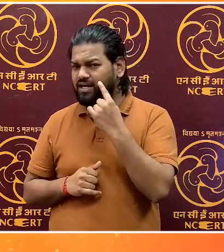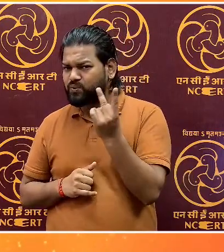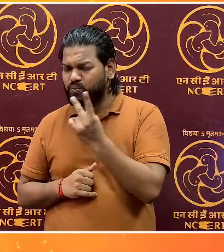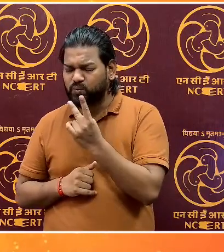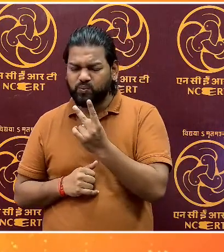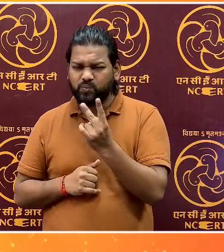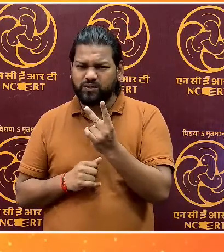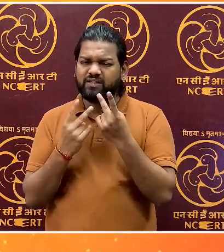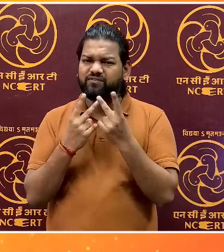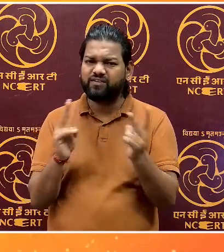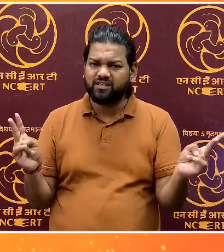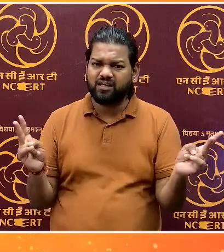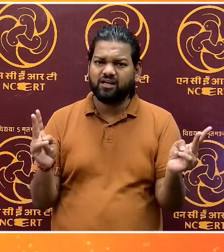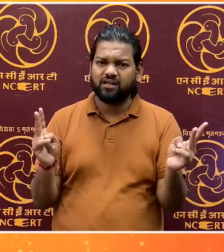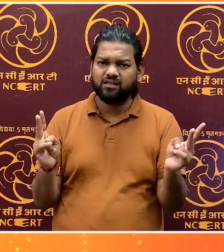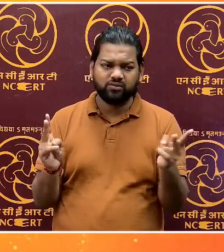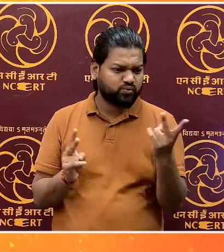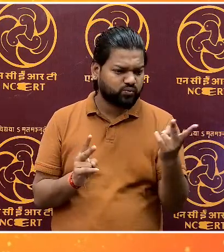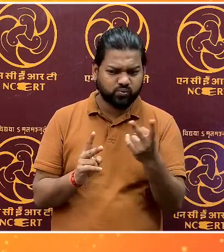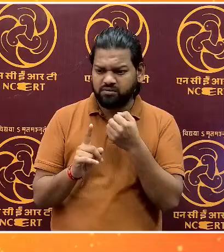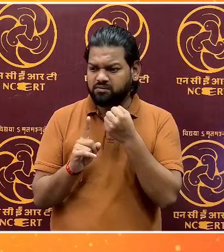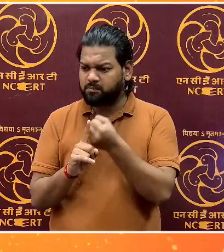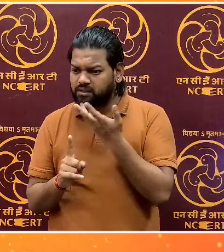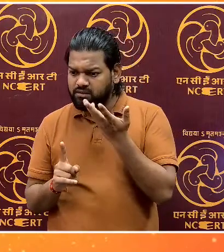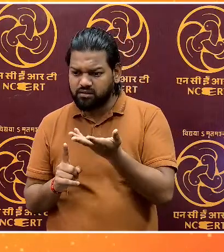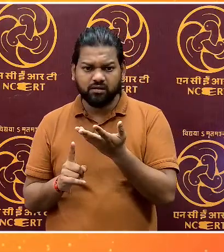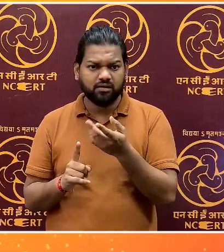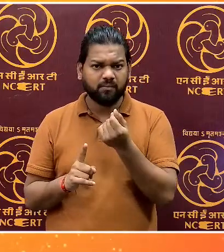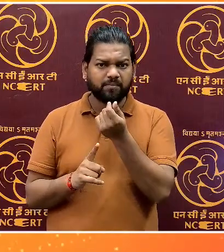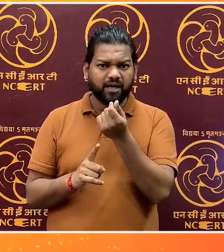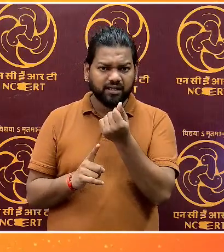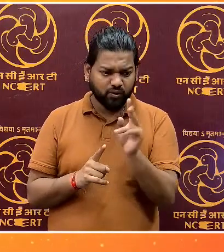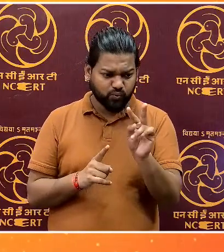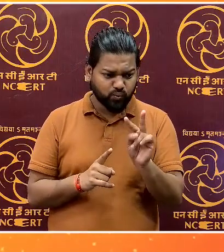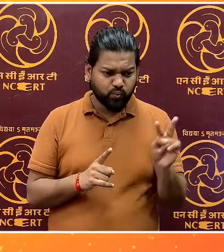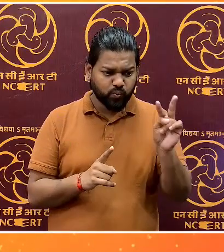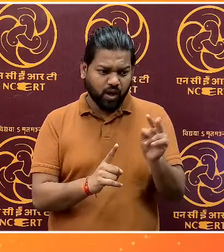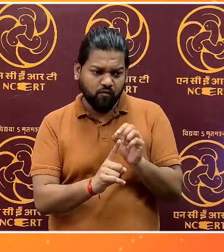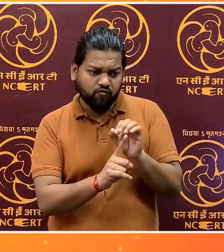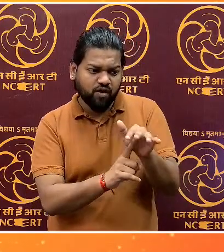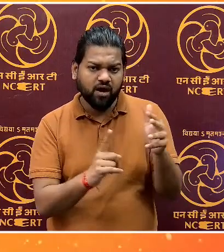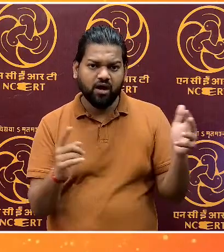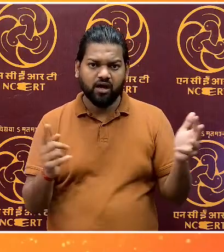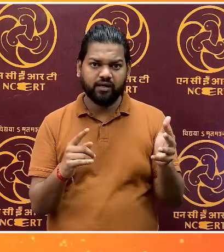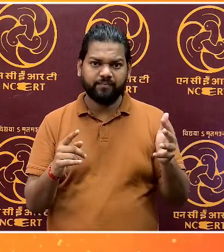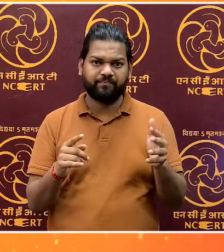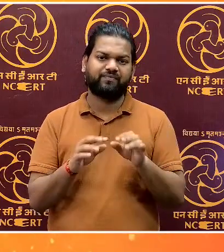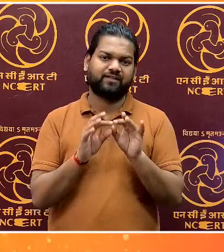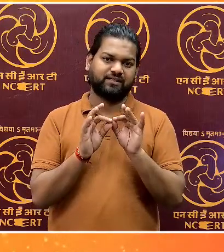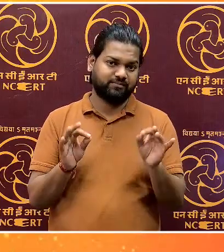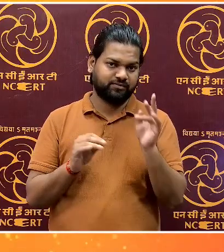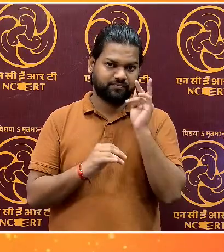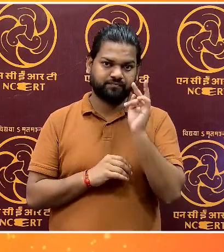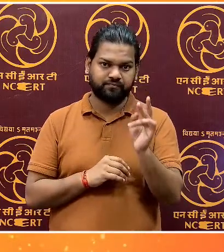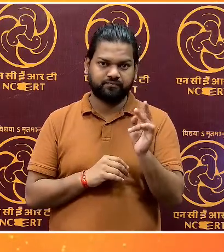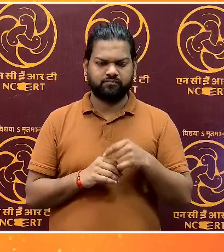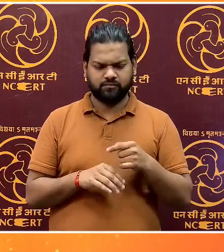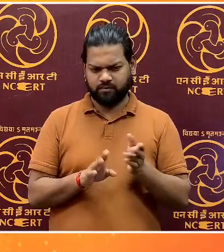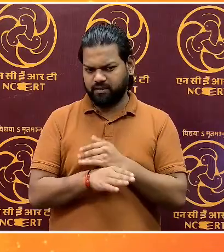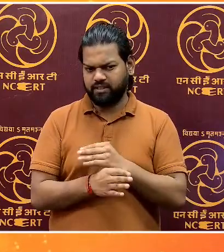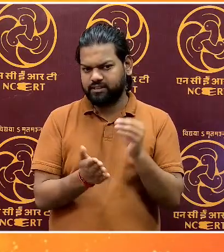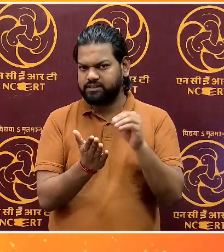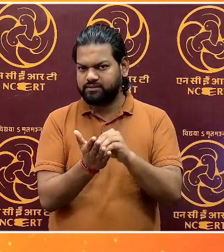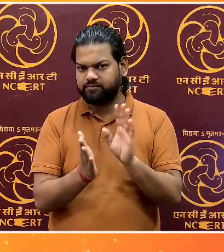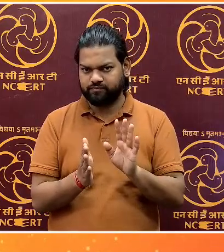CI? Or what impact does it create on the value of the money? So for the sake of your simplicity, I have also mentioned one